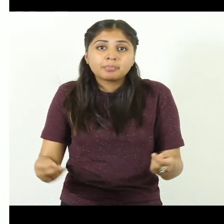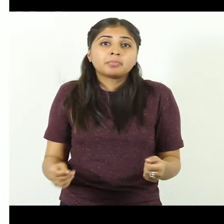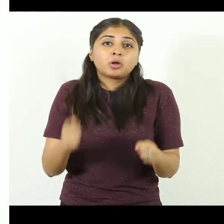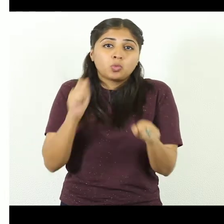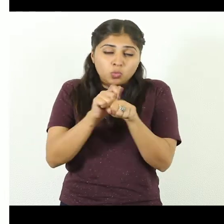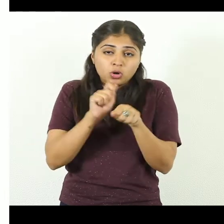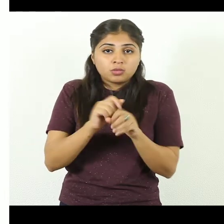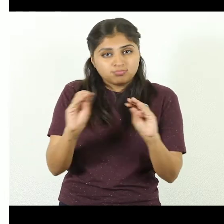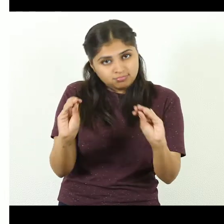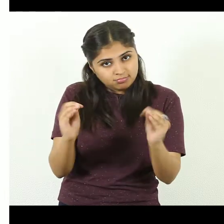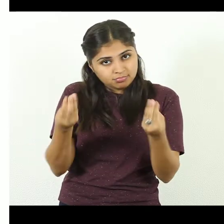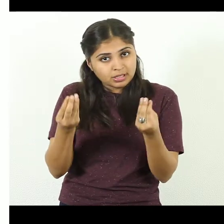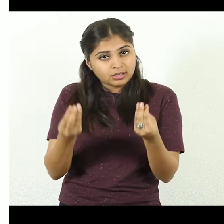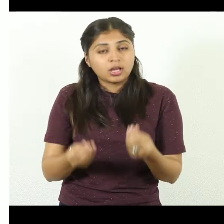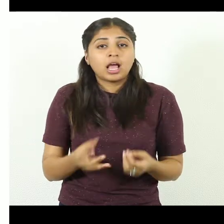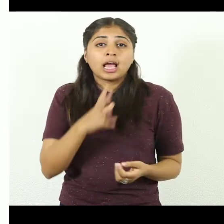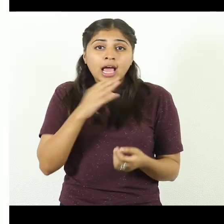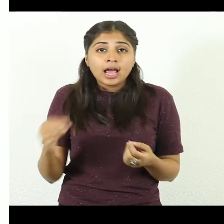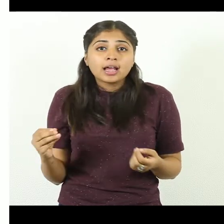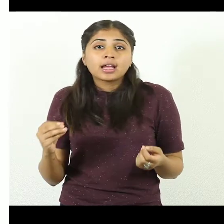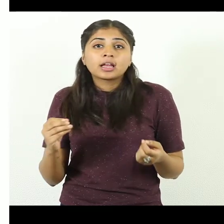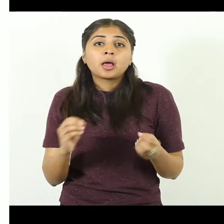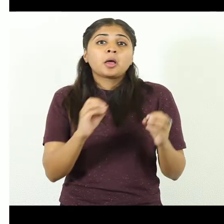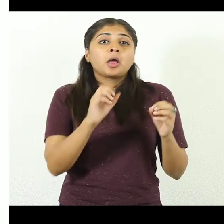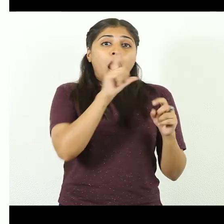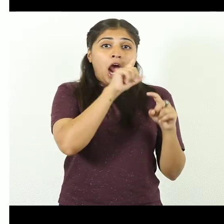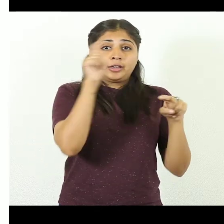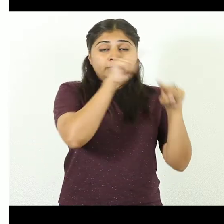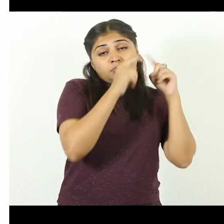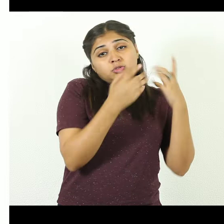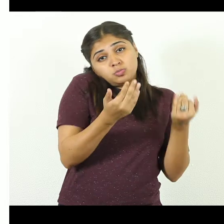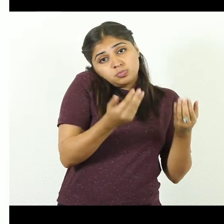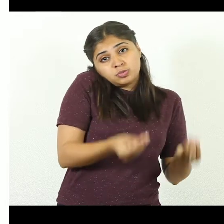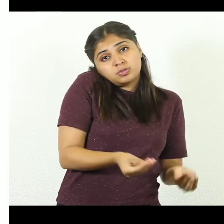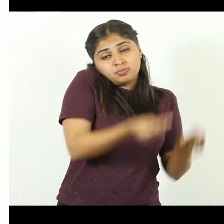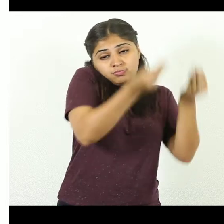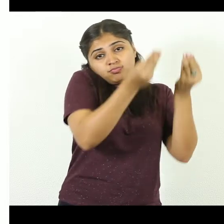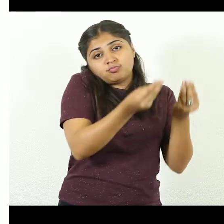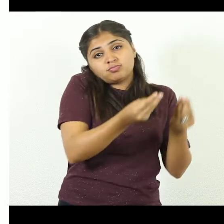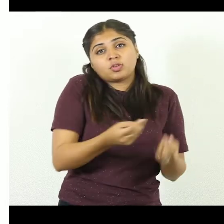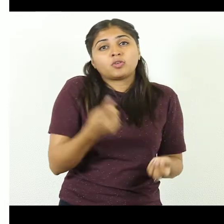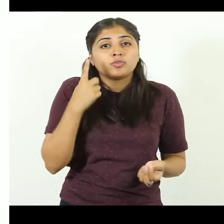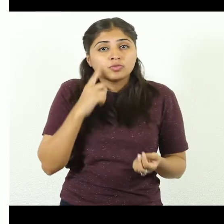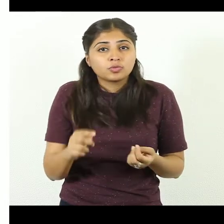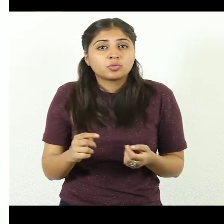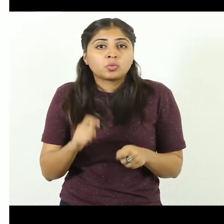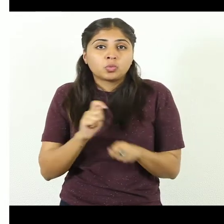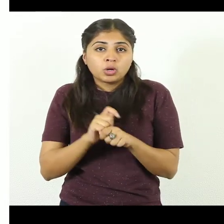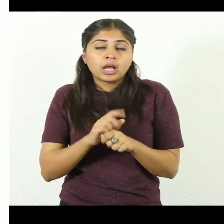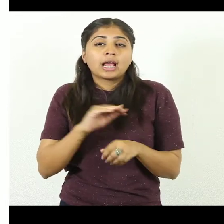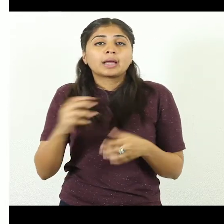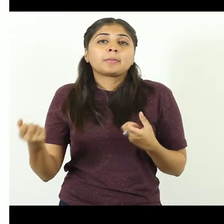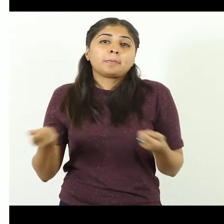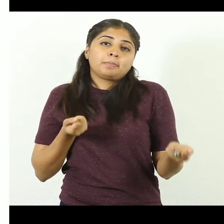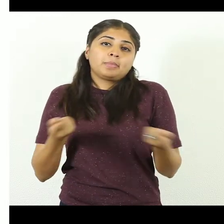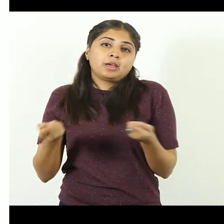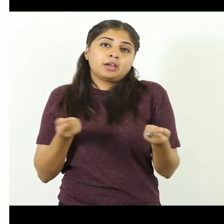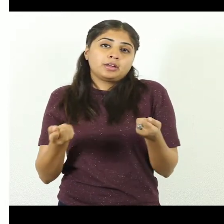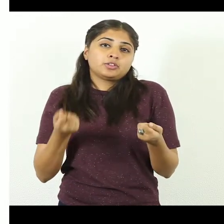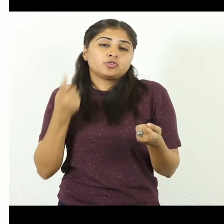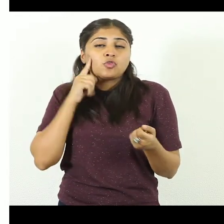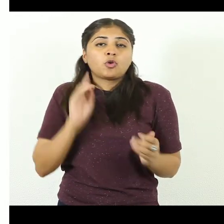operations, and manage the overall business processes that depends on the database.